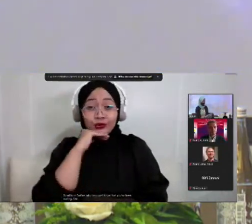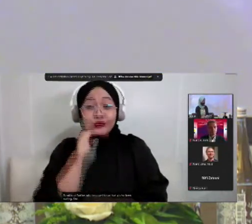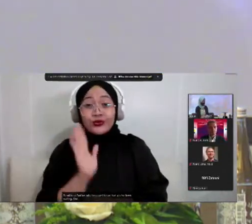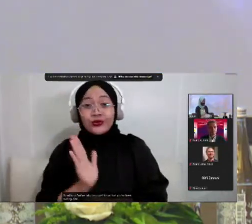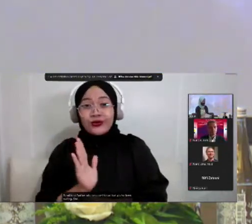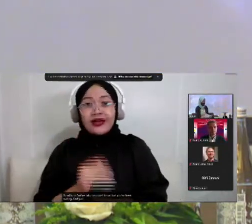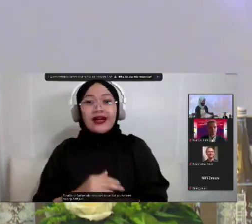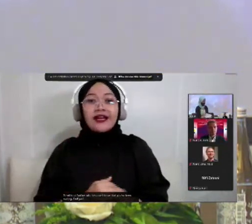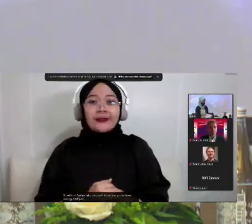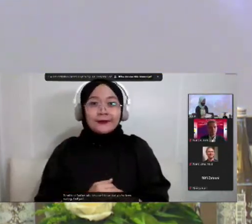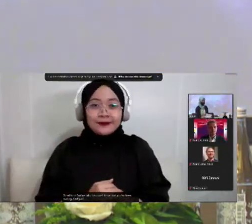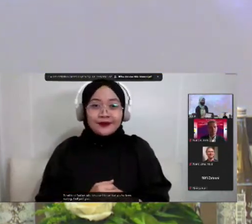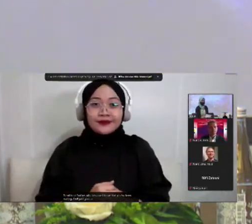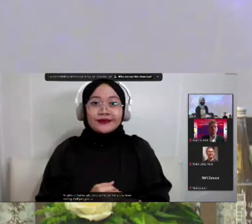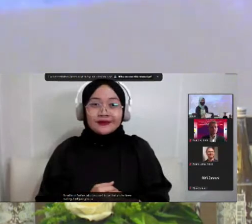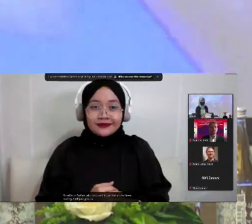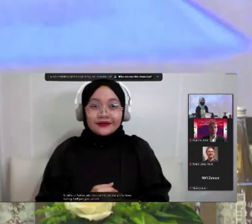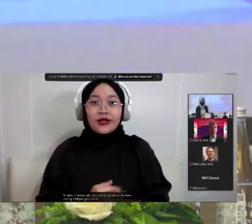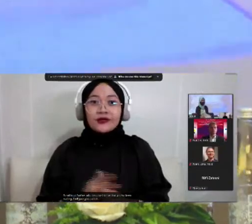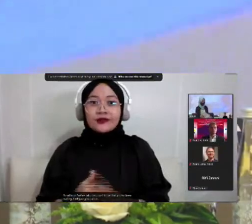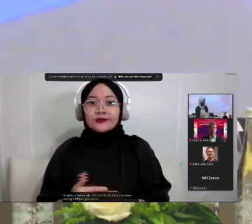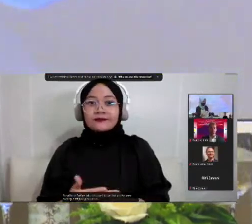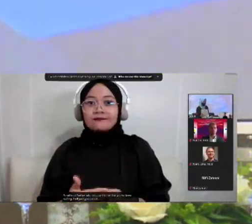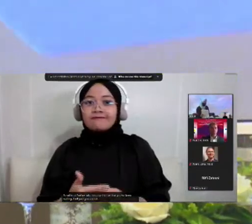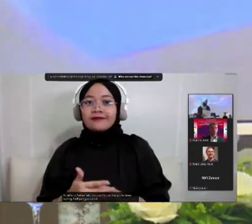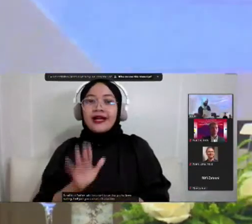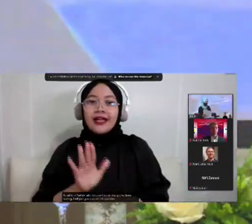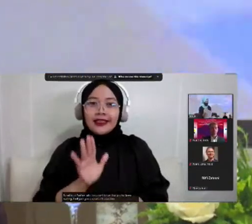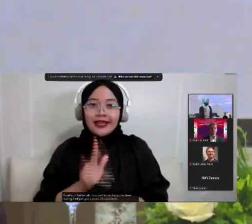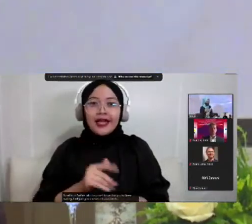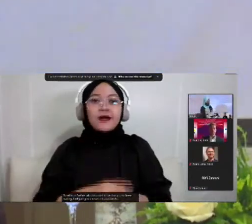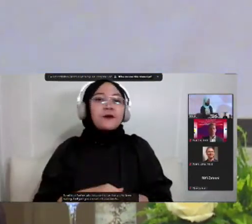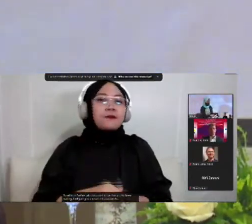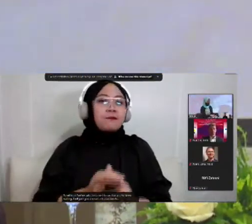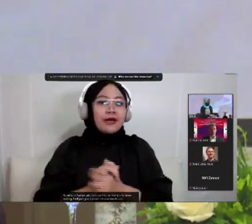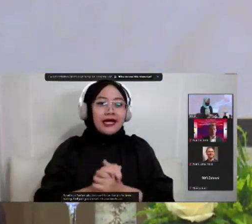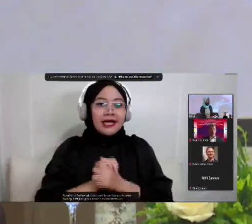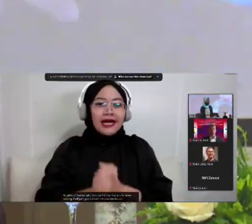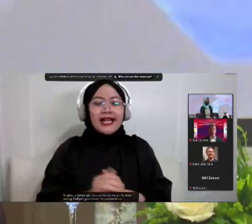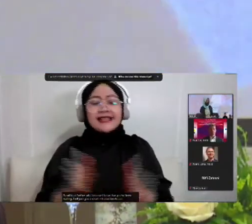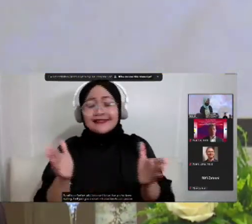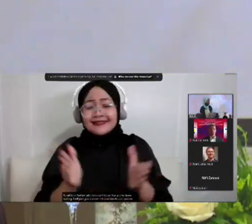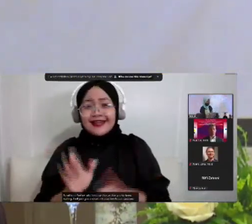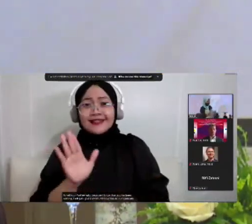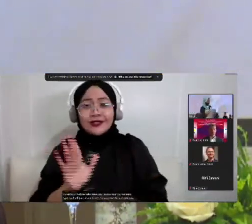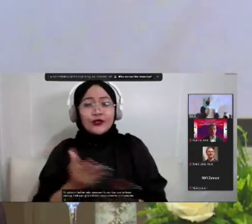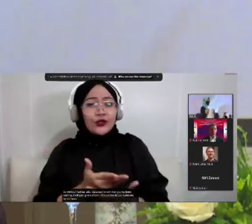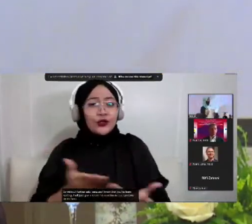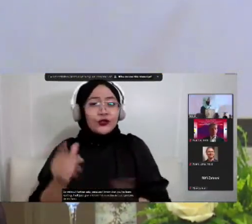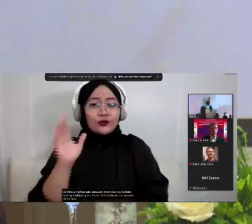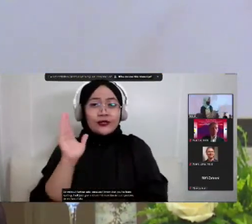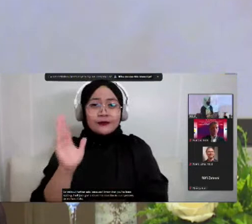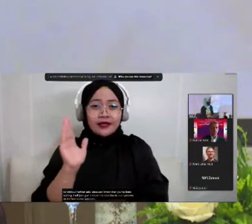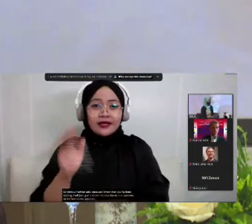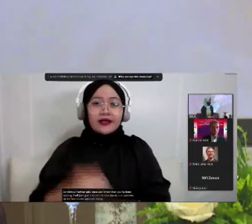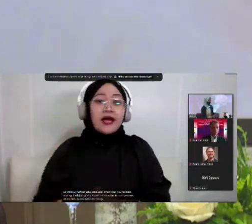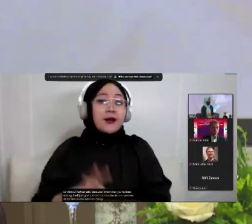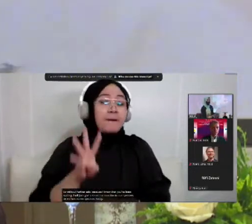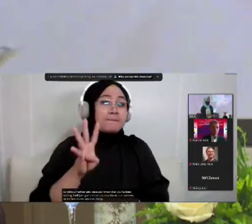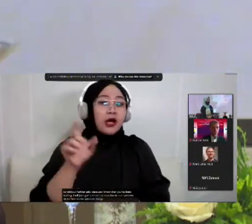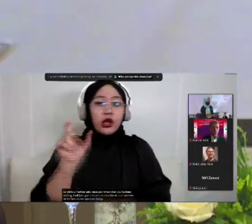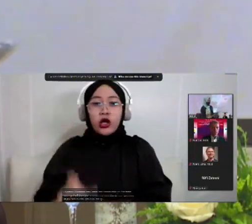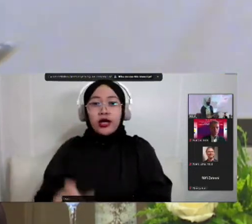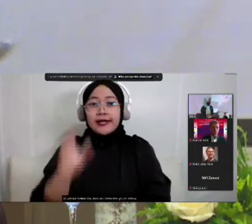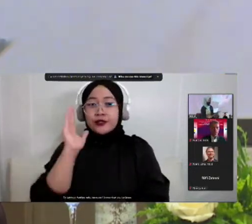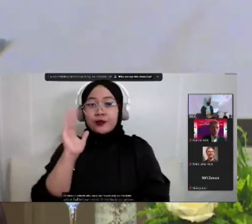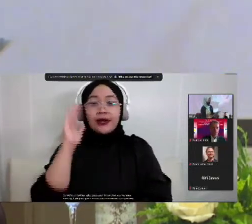just give a short introduction to our speakers. So we have 4 speakers today. Our